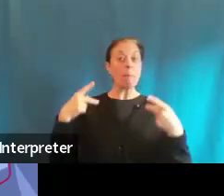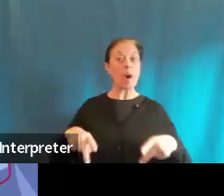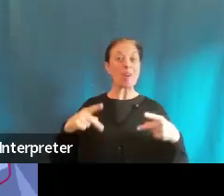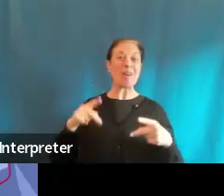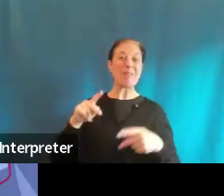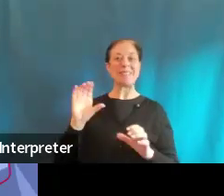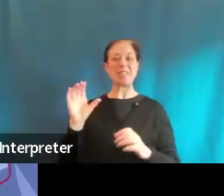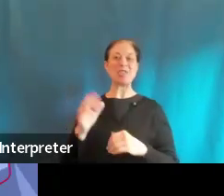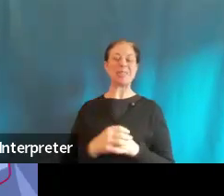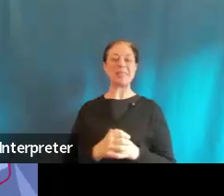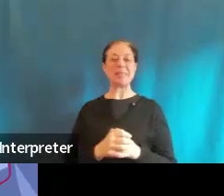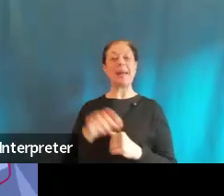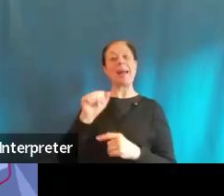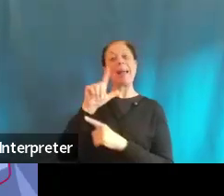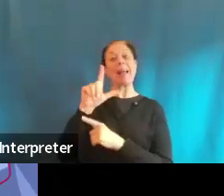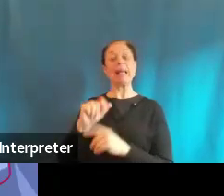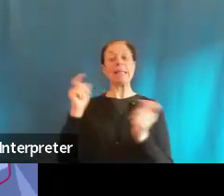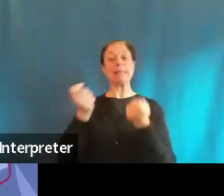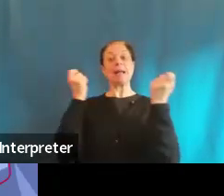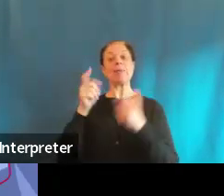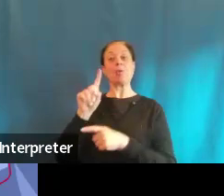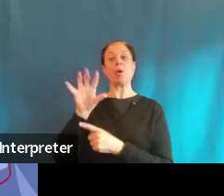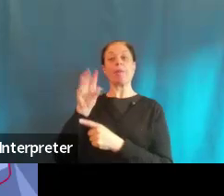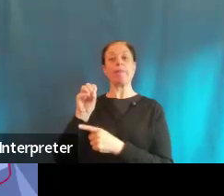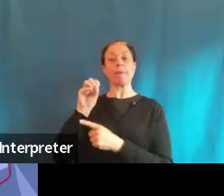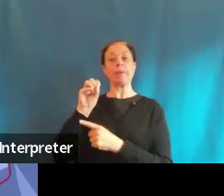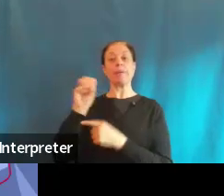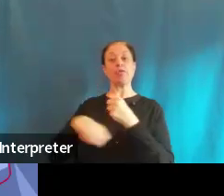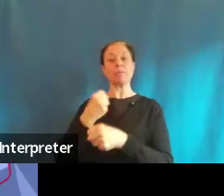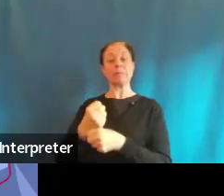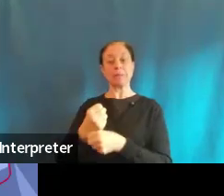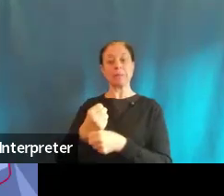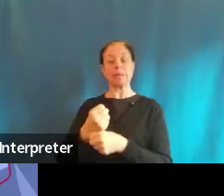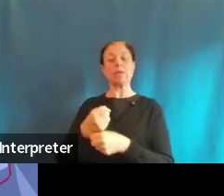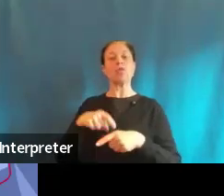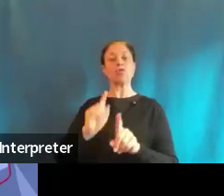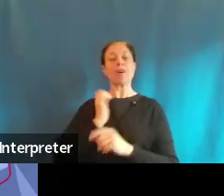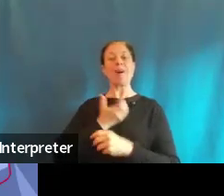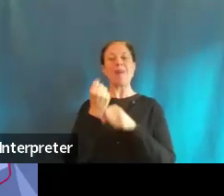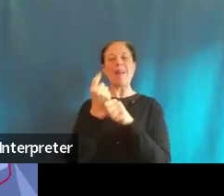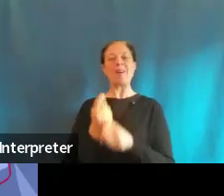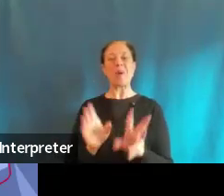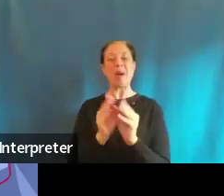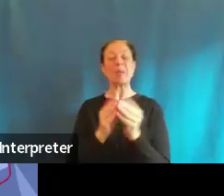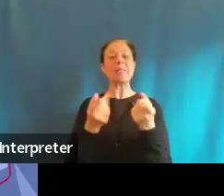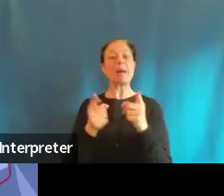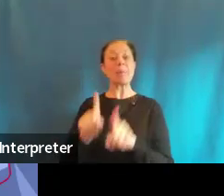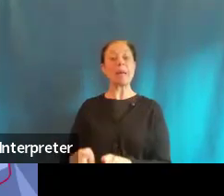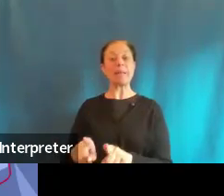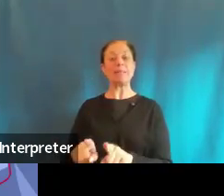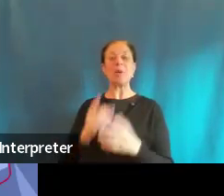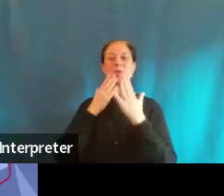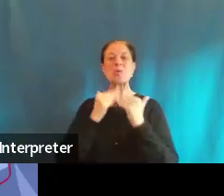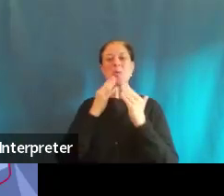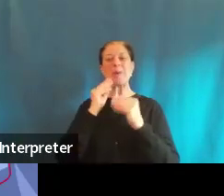the century? ALA is celebrating 150 years at our annual conference taking place in Sweet